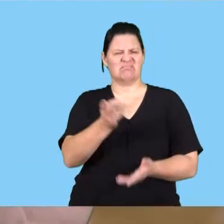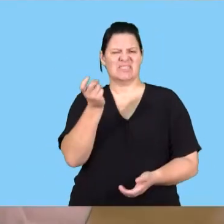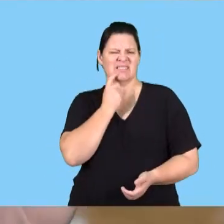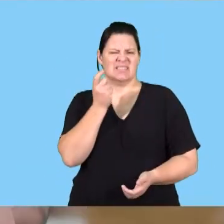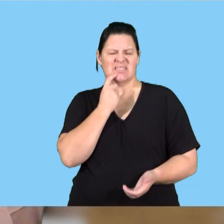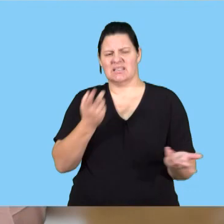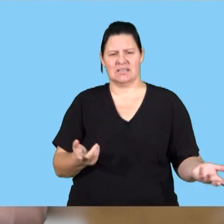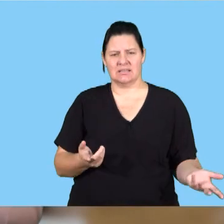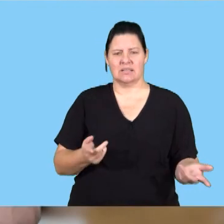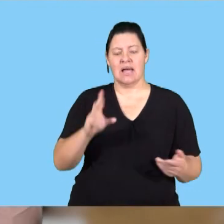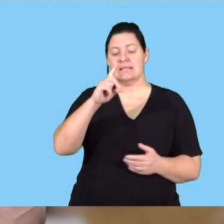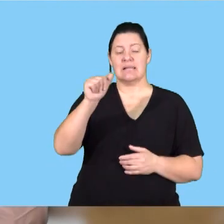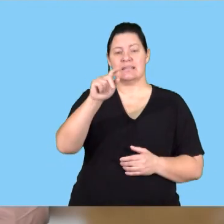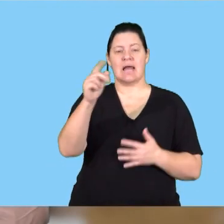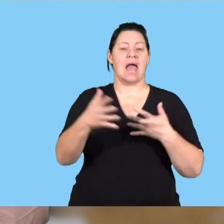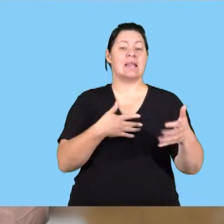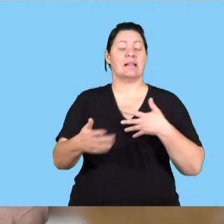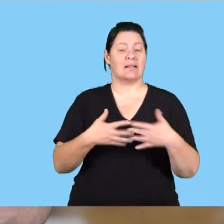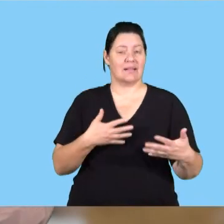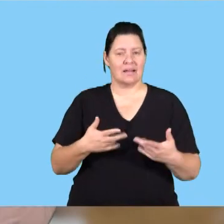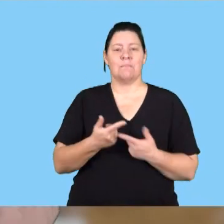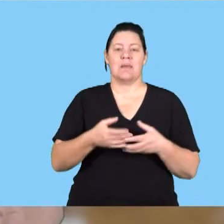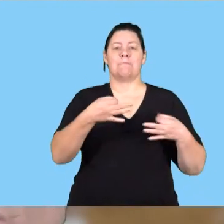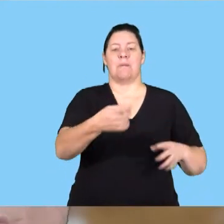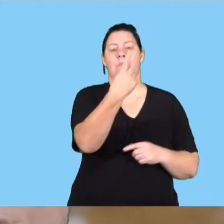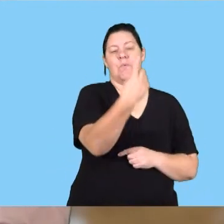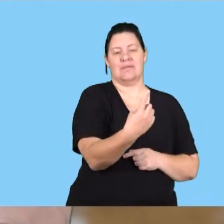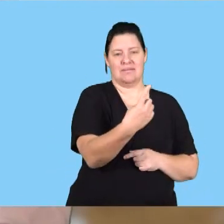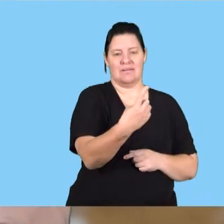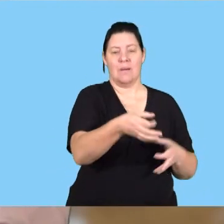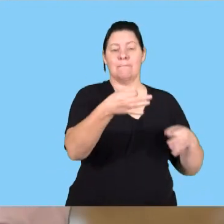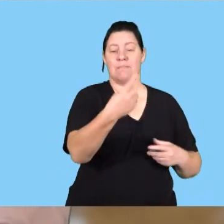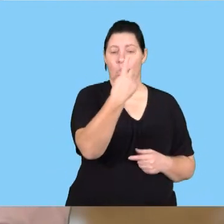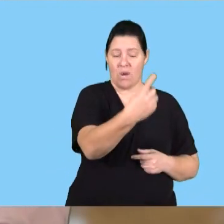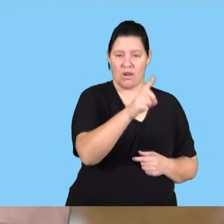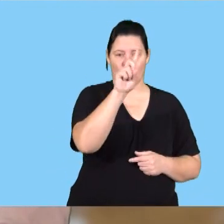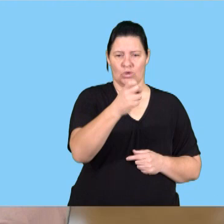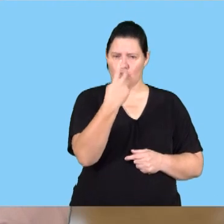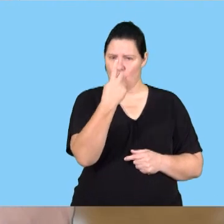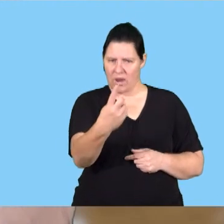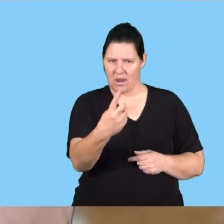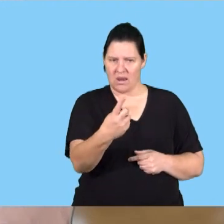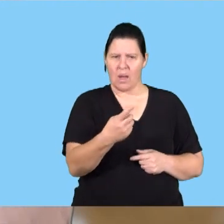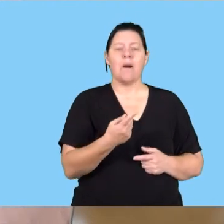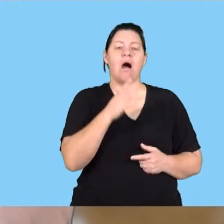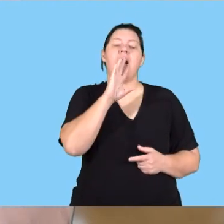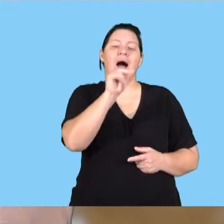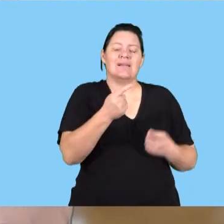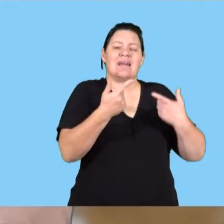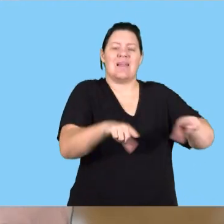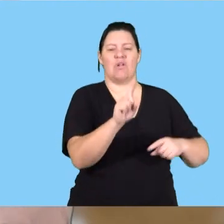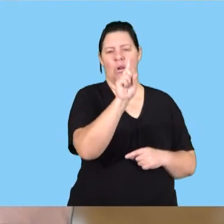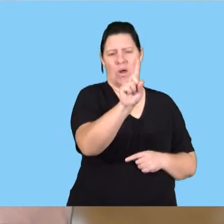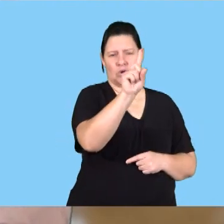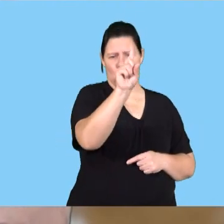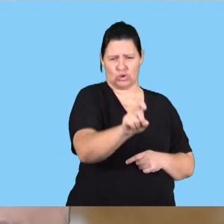questions? Remember, data handling forms part of paper 1, and in paper 1, question 1, we'll ask you level 1